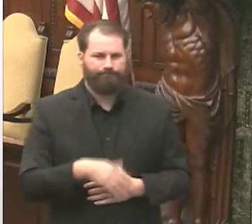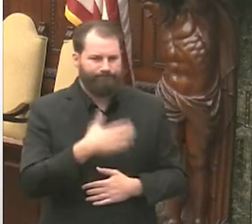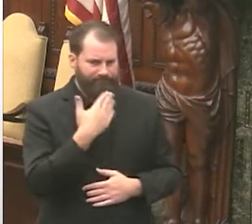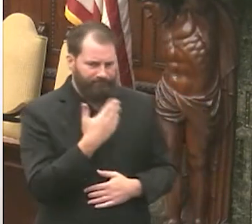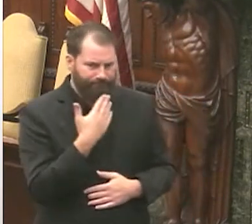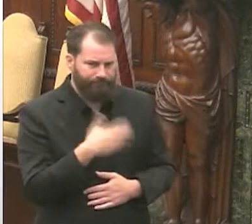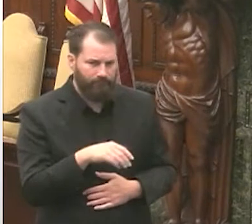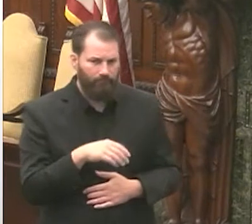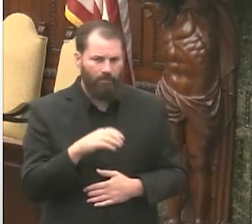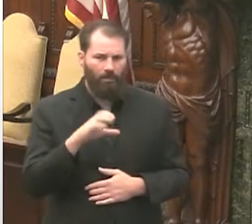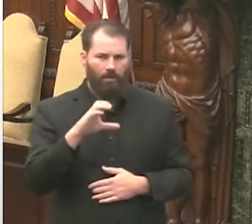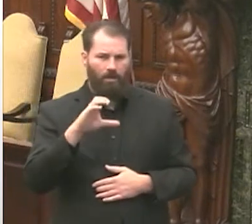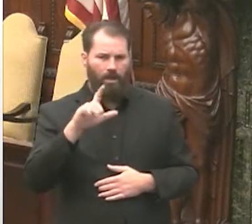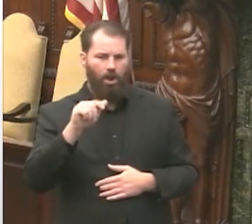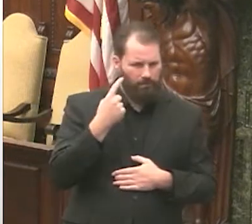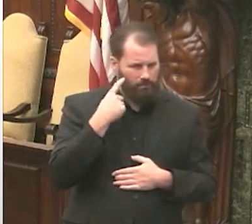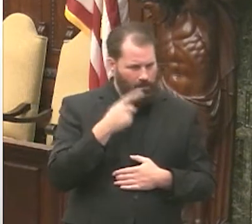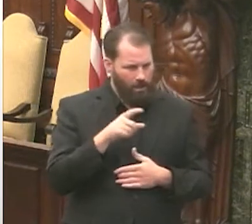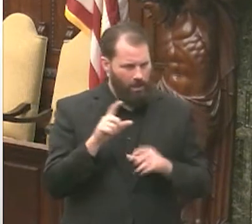Inquirer.